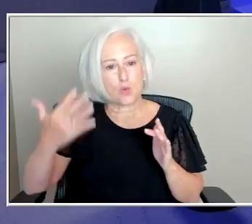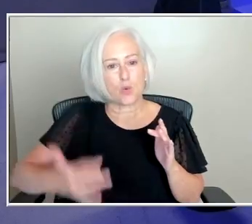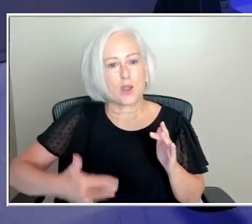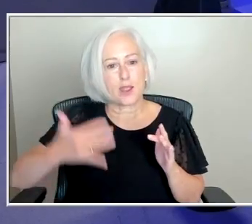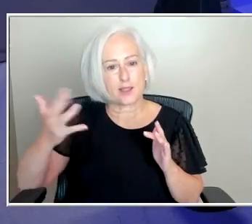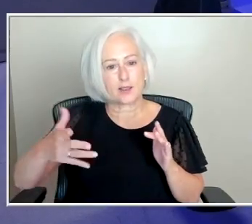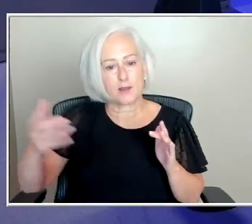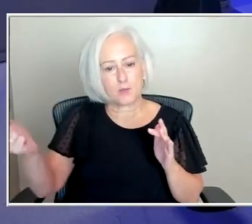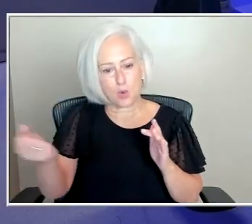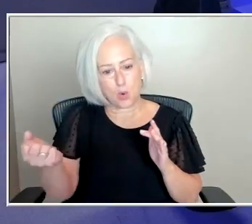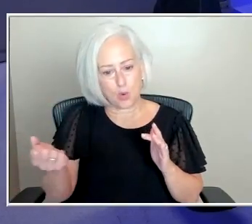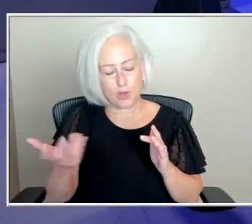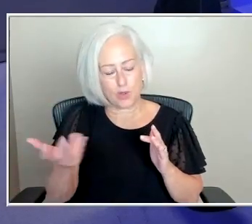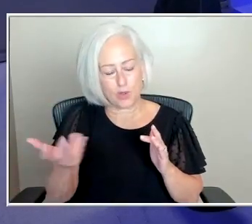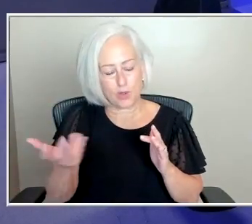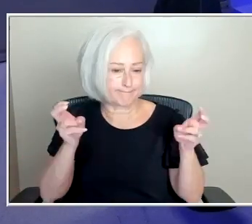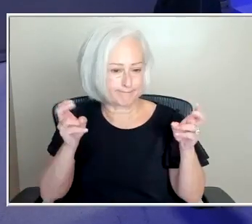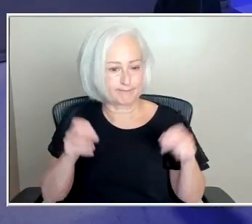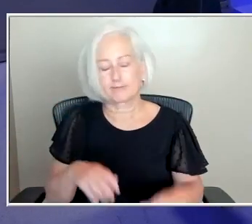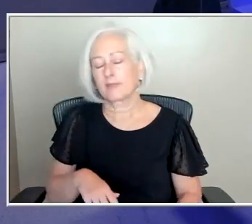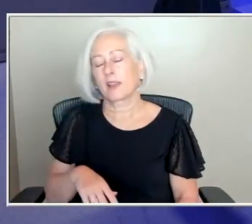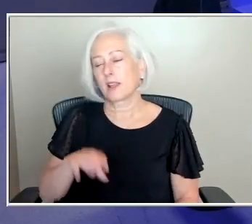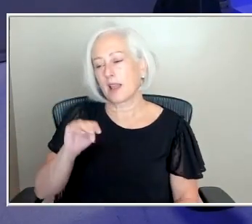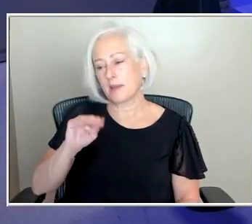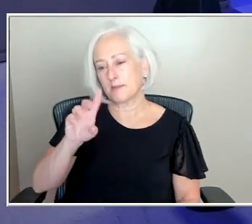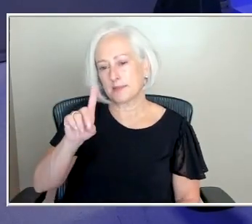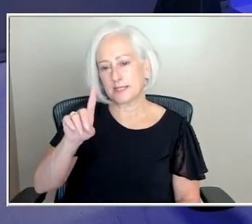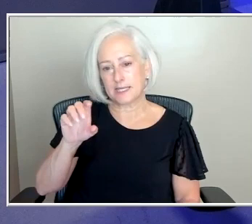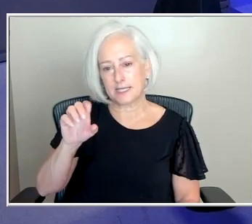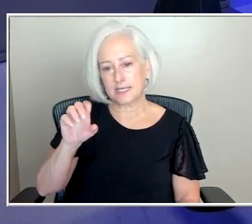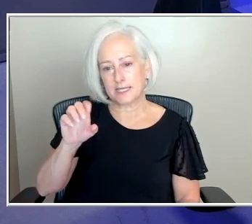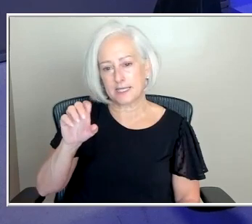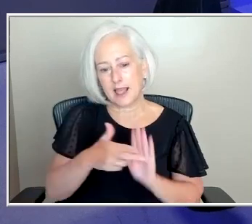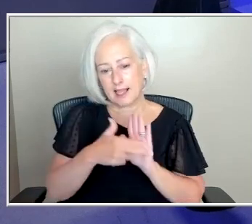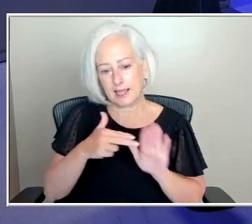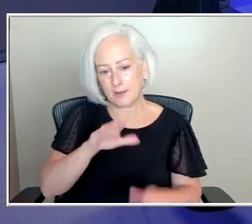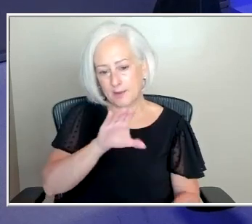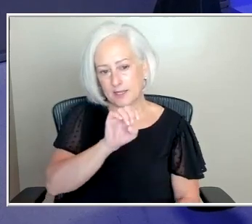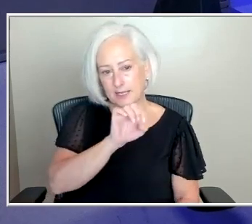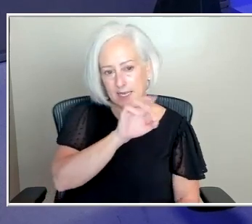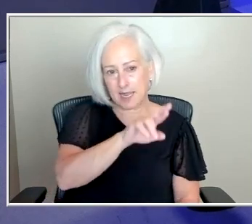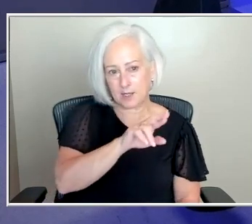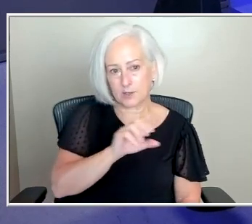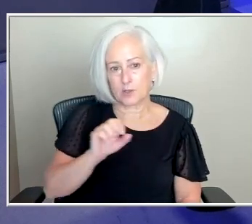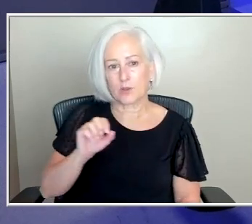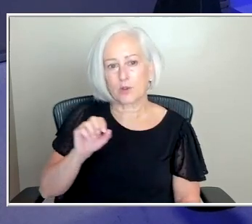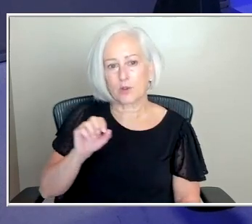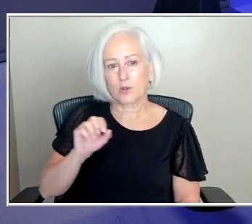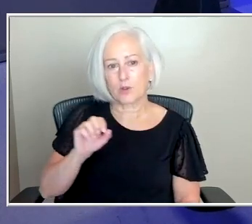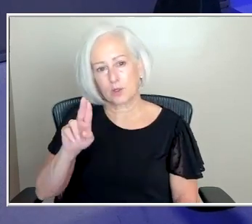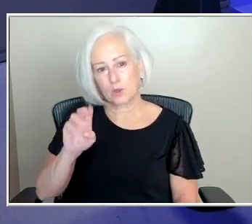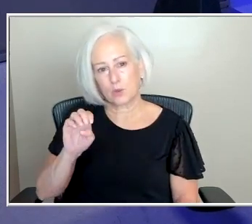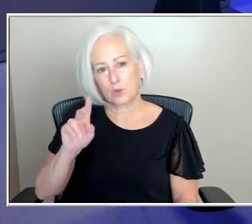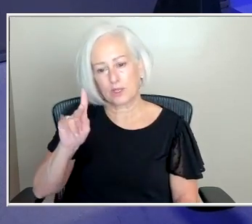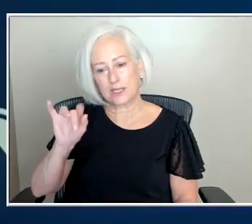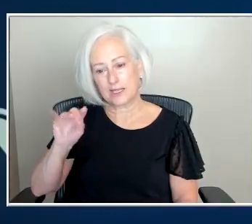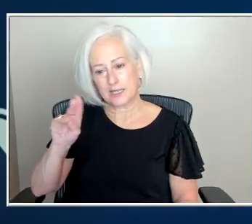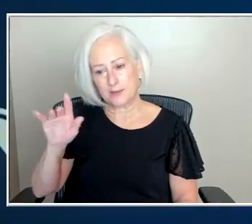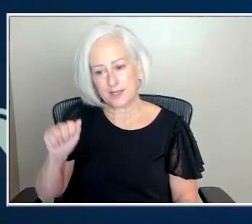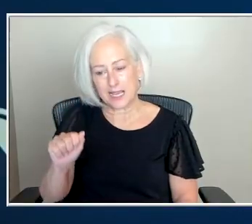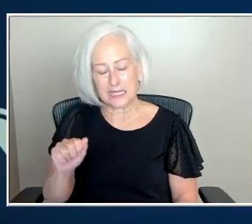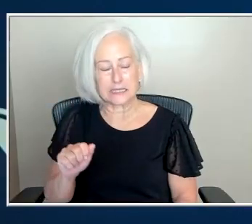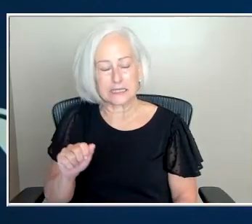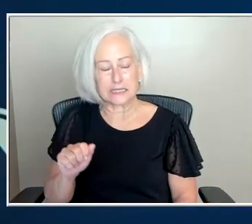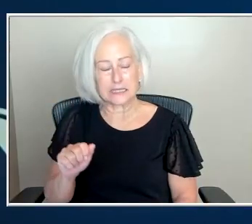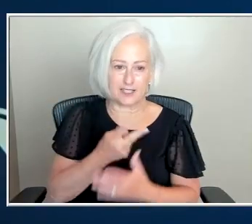Yan Yang wants to know, would MDS be seen as a cancer or an early stage of leukemia? Kind of both, actually. Okay. So historically, we